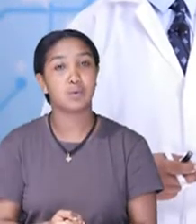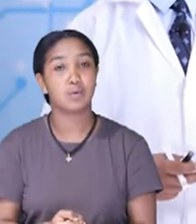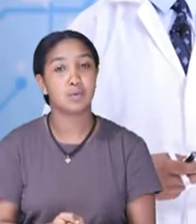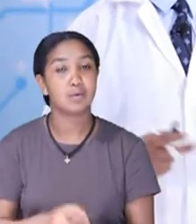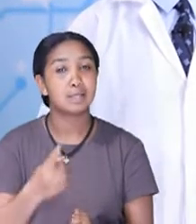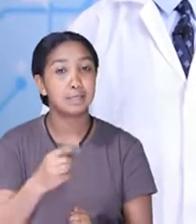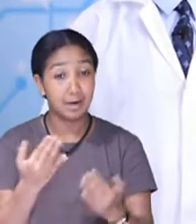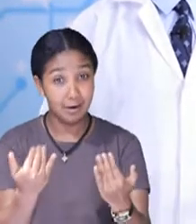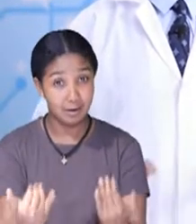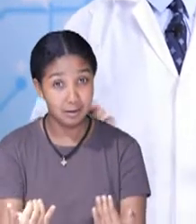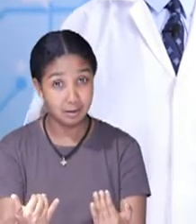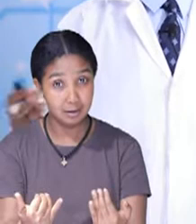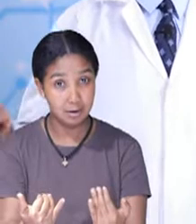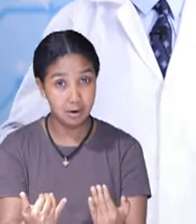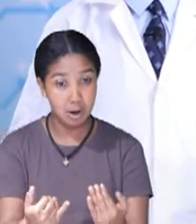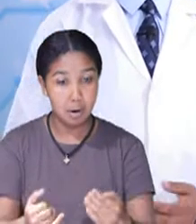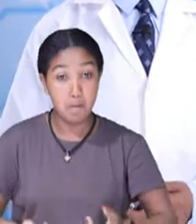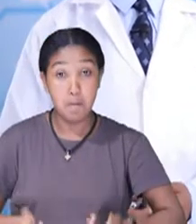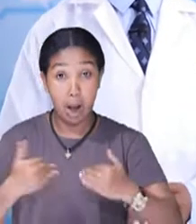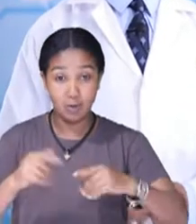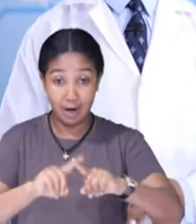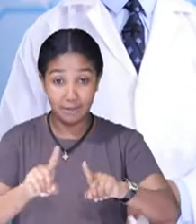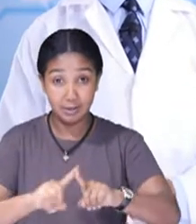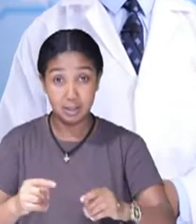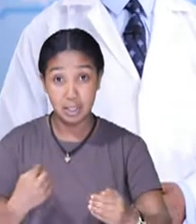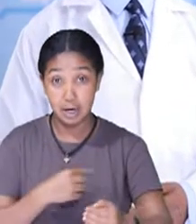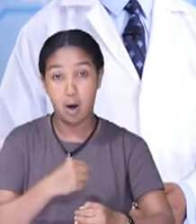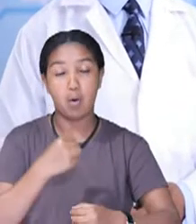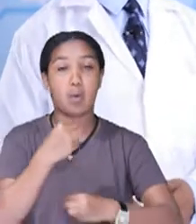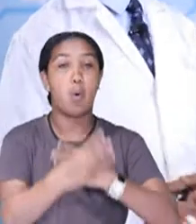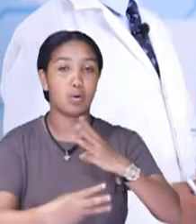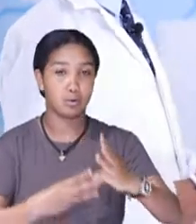the current biodiversity in our world.